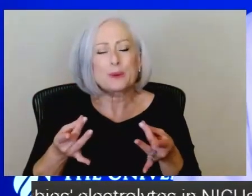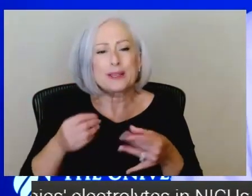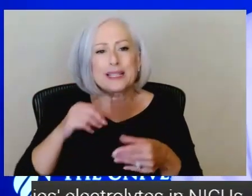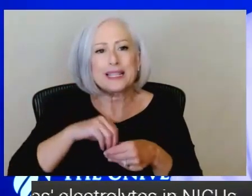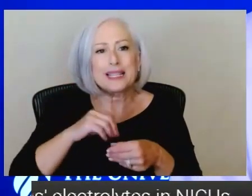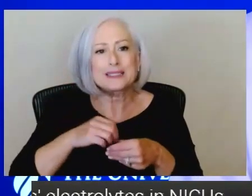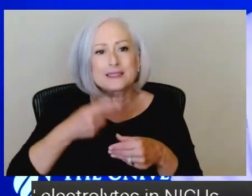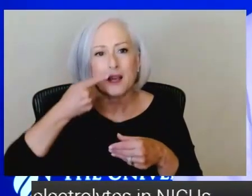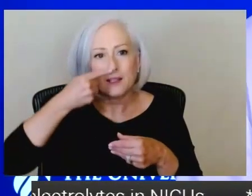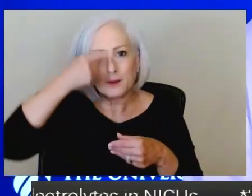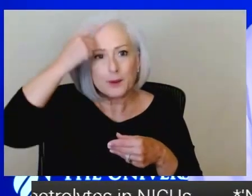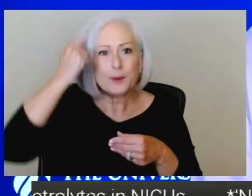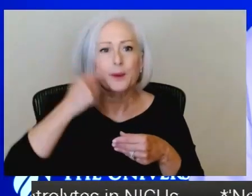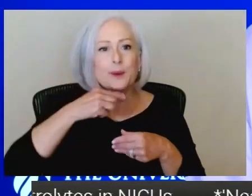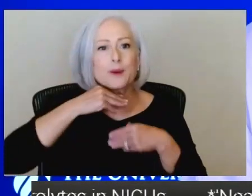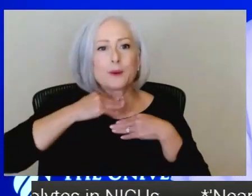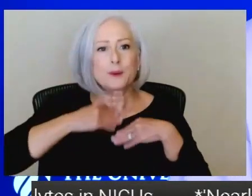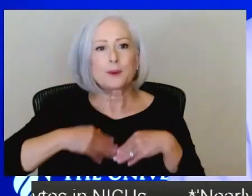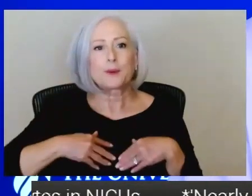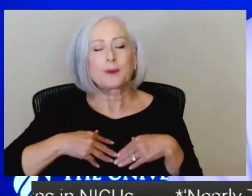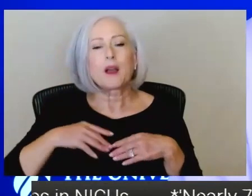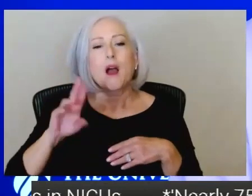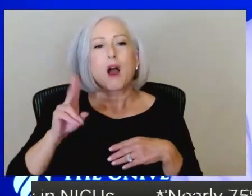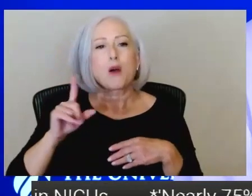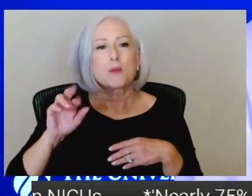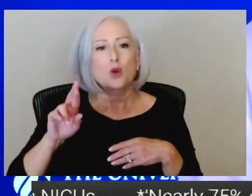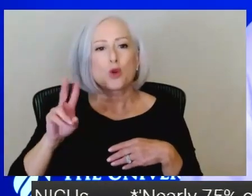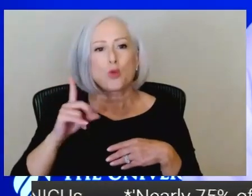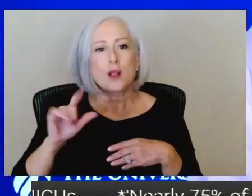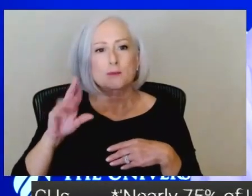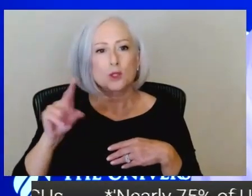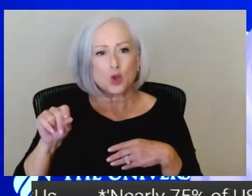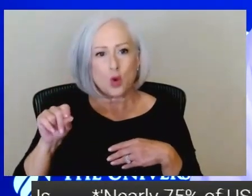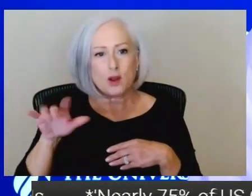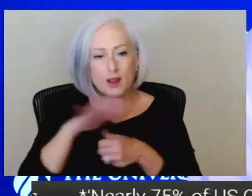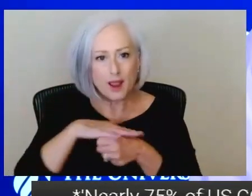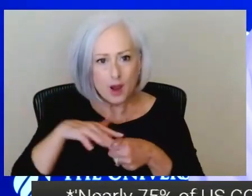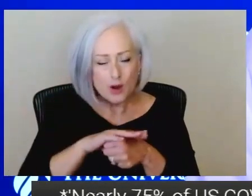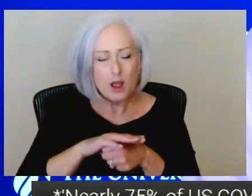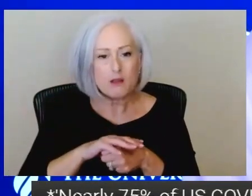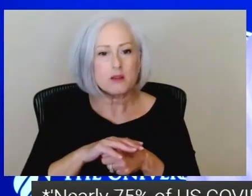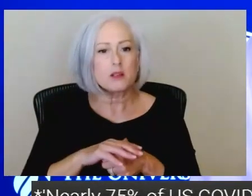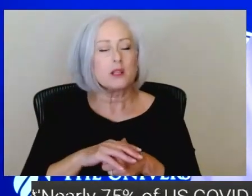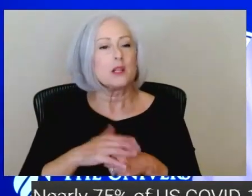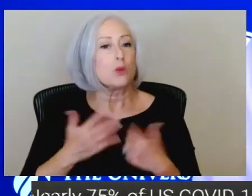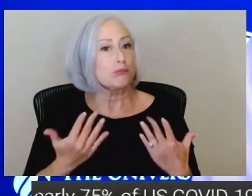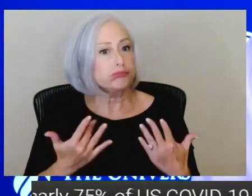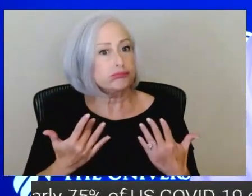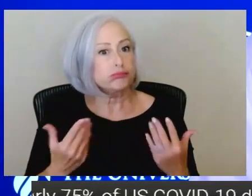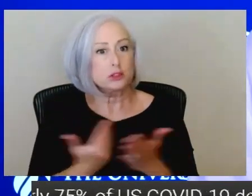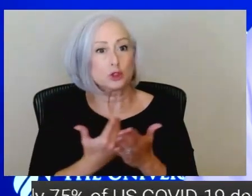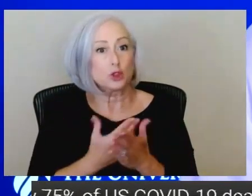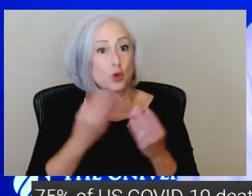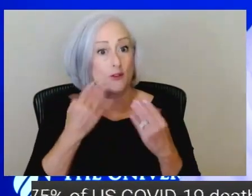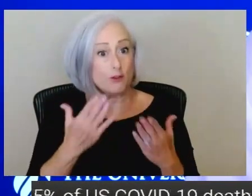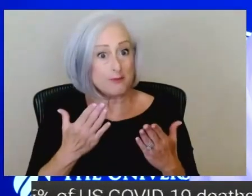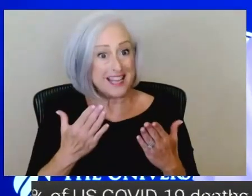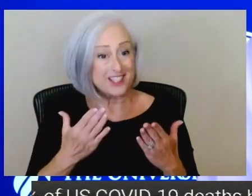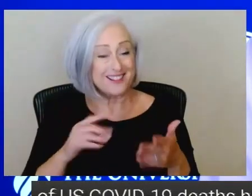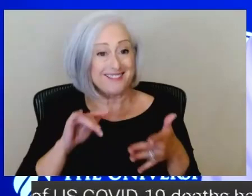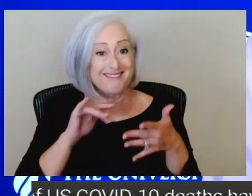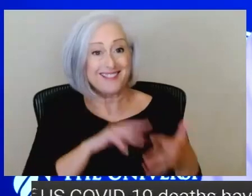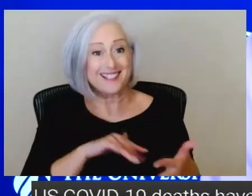this week. Not too much more information than we saw 1 or 2 months ago, but hopefully that trial is still going on, producing good